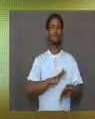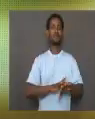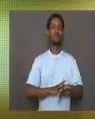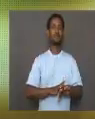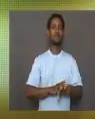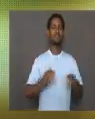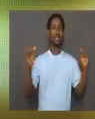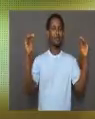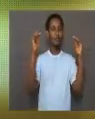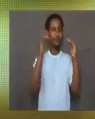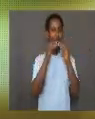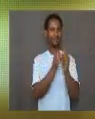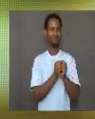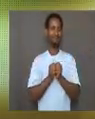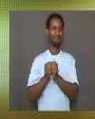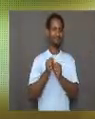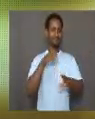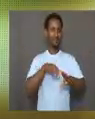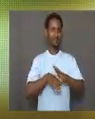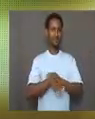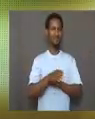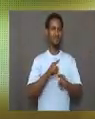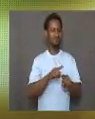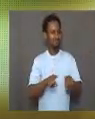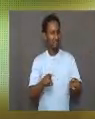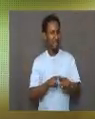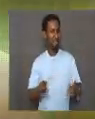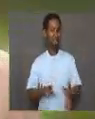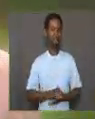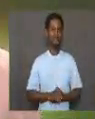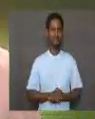on equality within diversity.